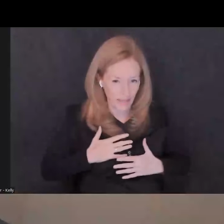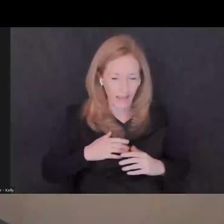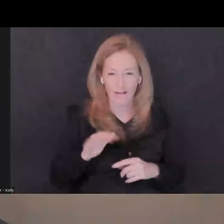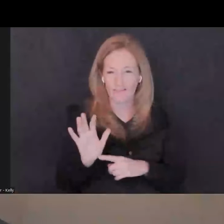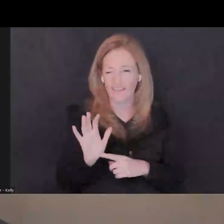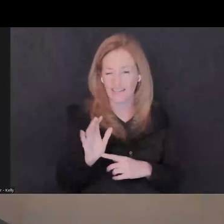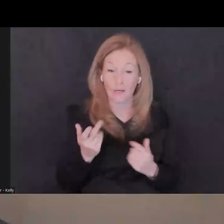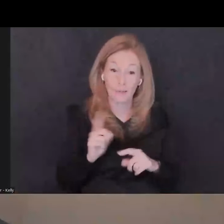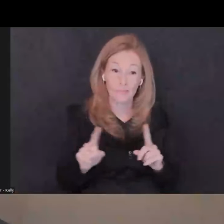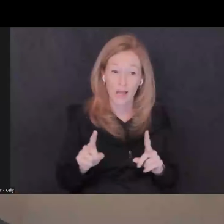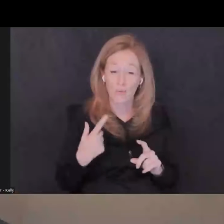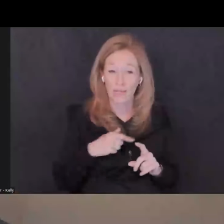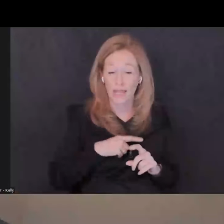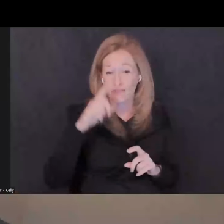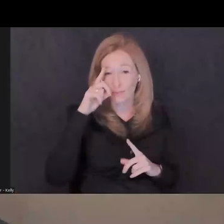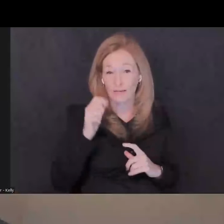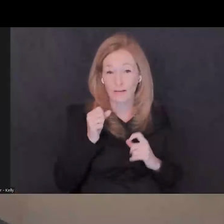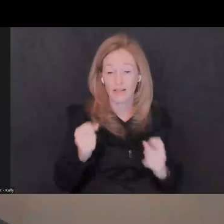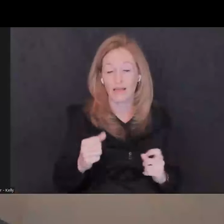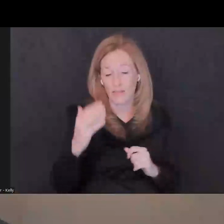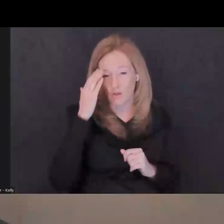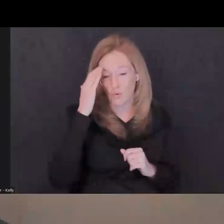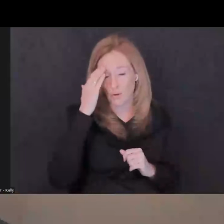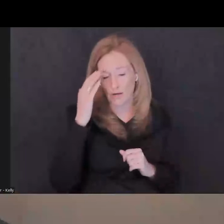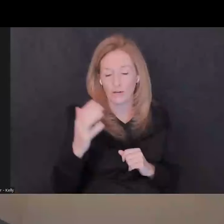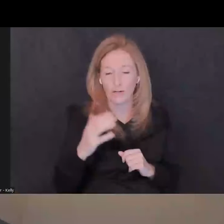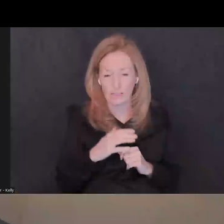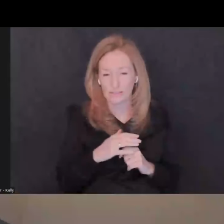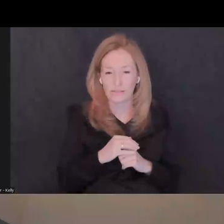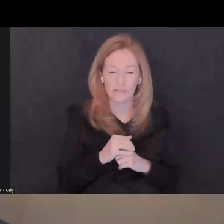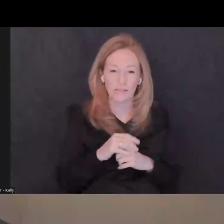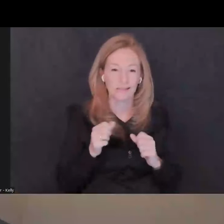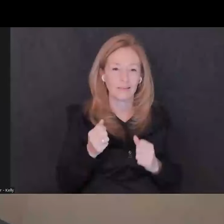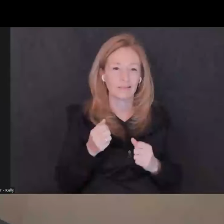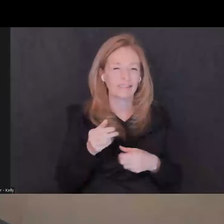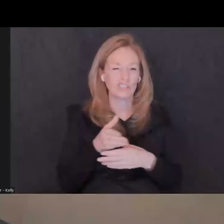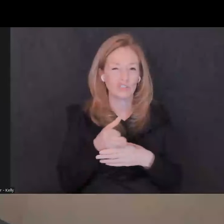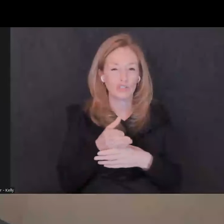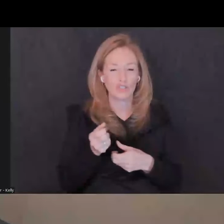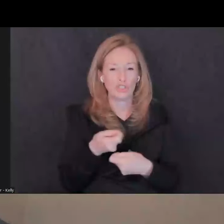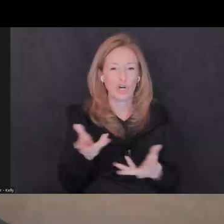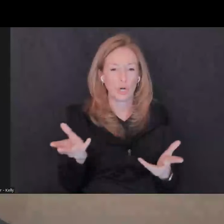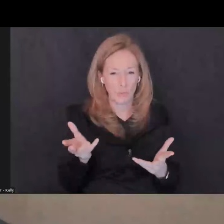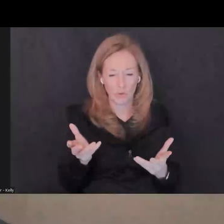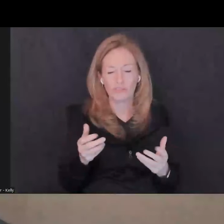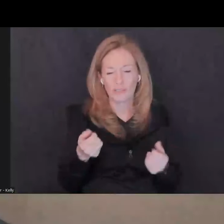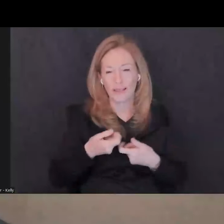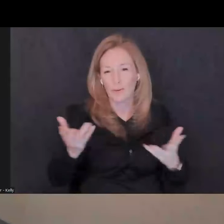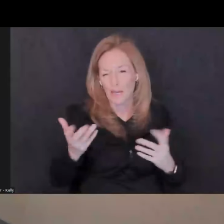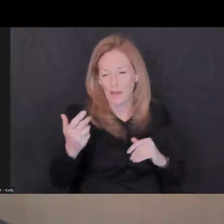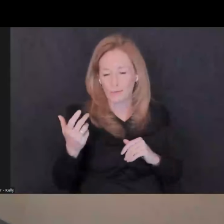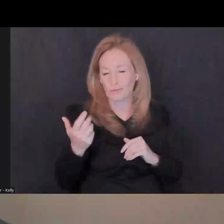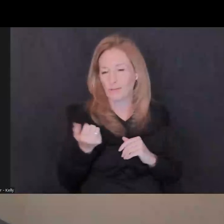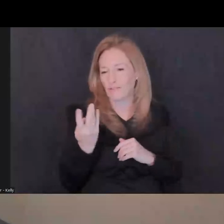But we do have the Mental Health Awareness Month shareables out. They went out yesterday or a couple days ago. And